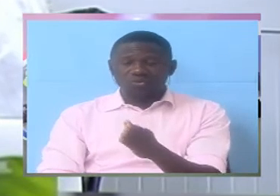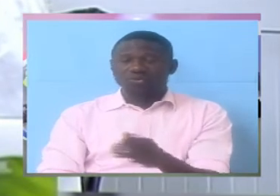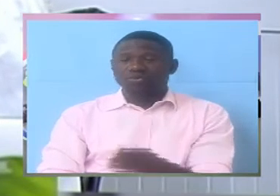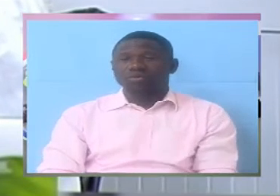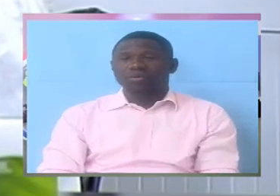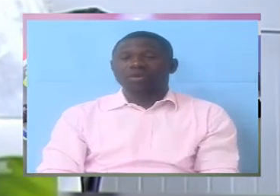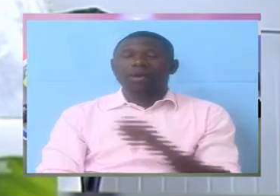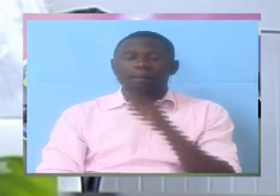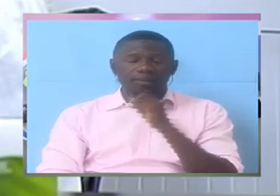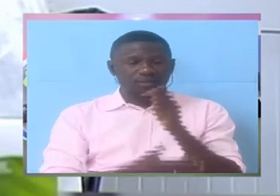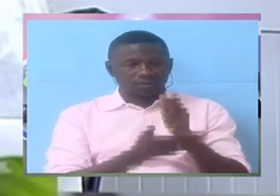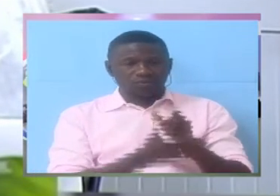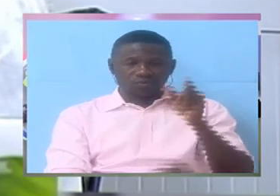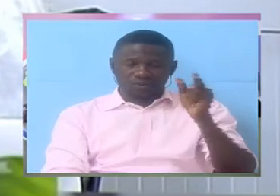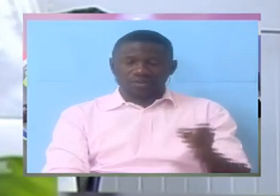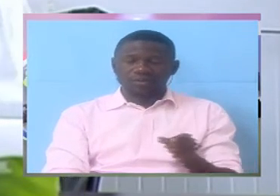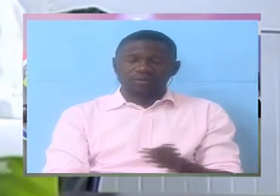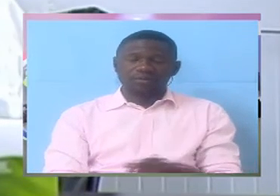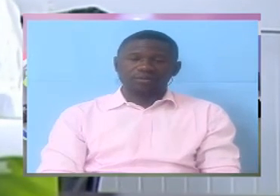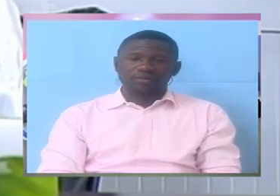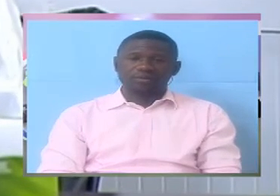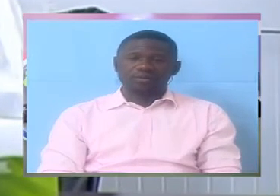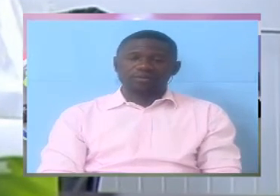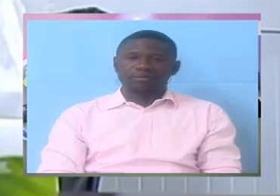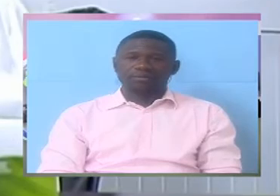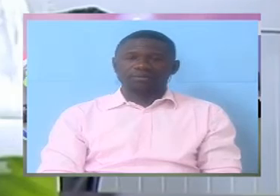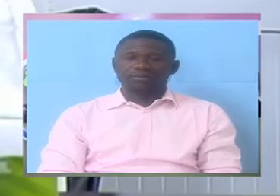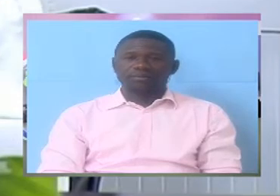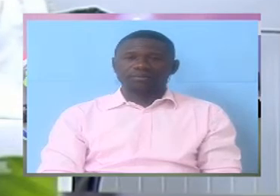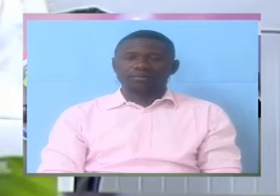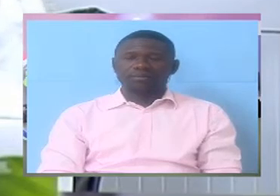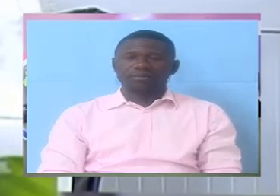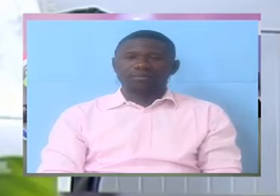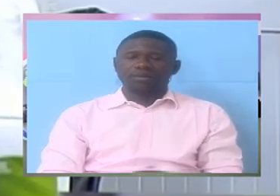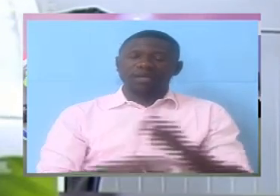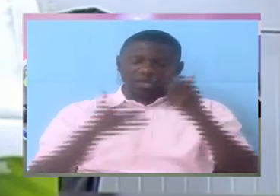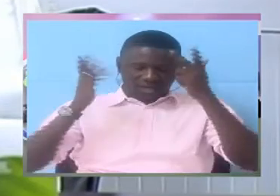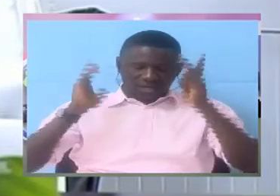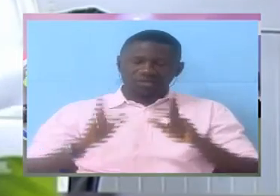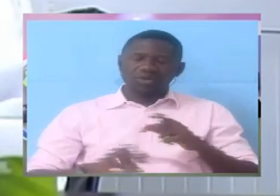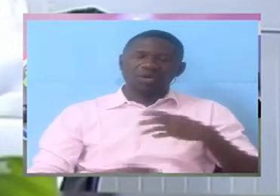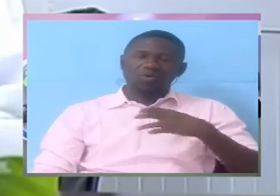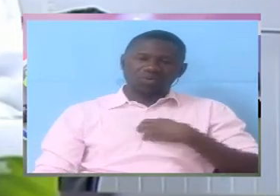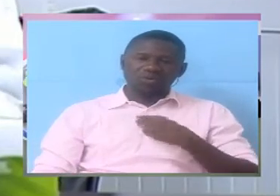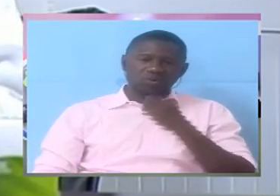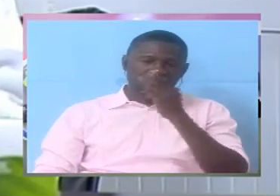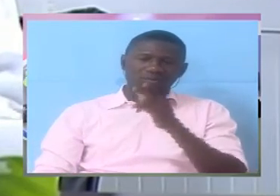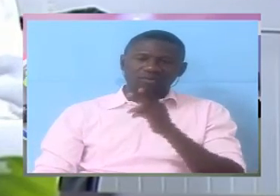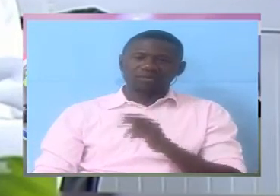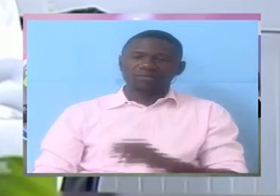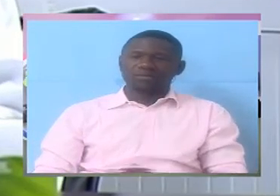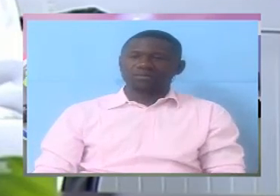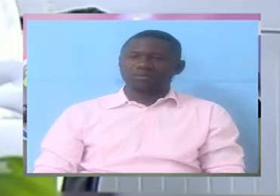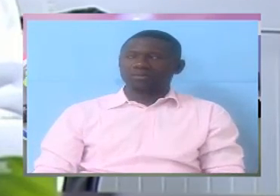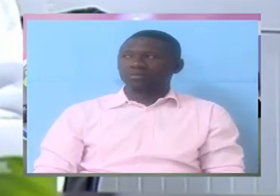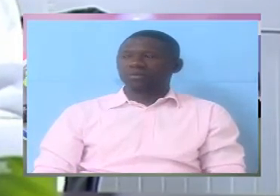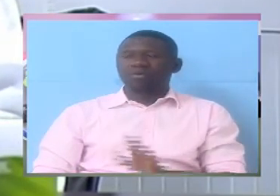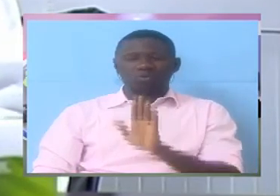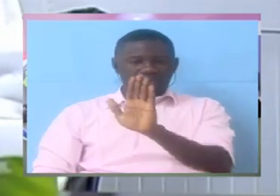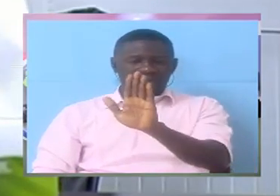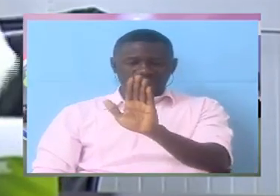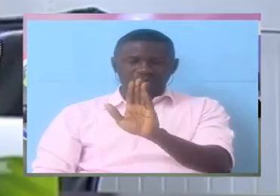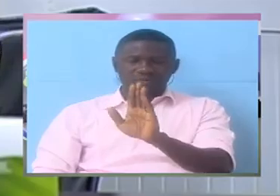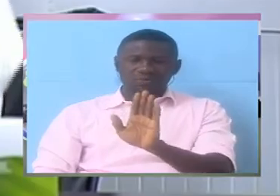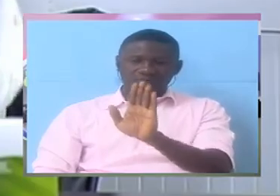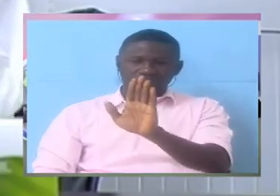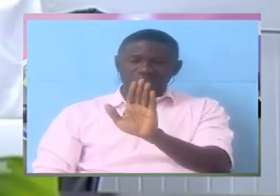Counsel, I want to be sure of whatever I am saying here. Okay, let me do this. Counsel, let me do this. Hold a second. Hold the Holy Quran. Hold a second.